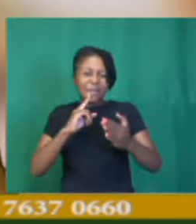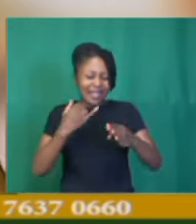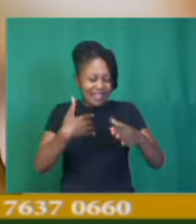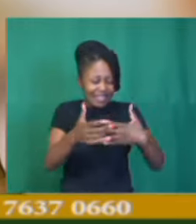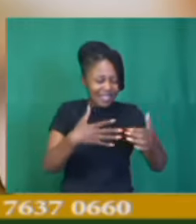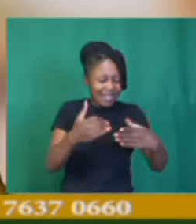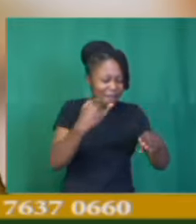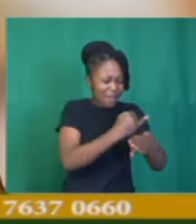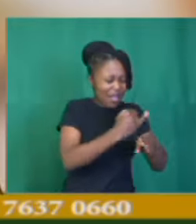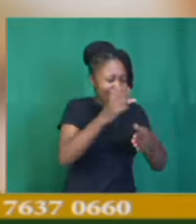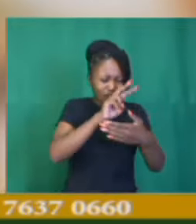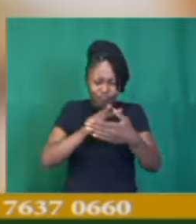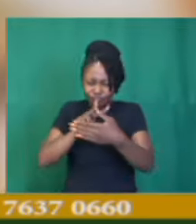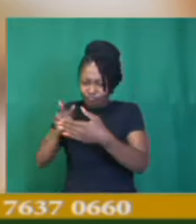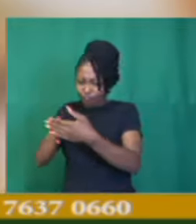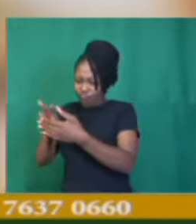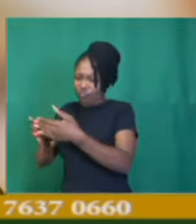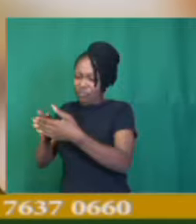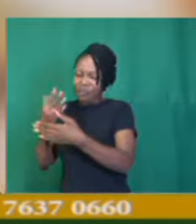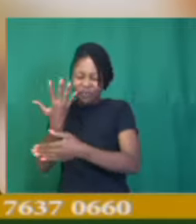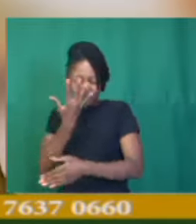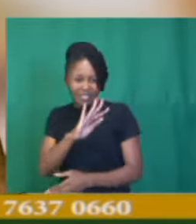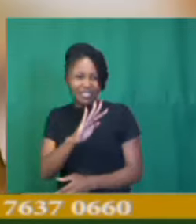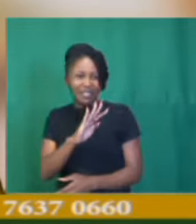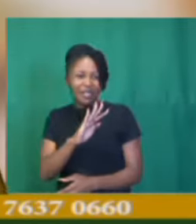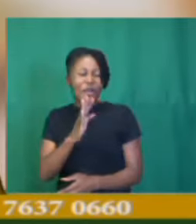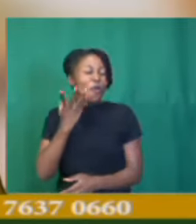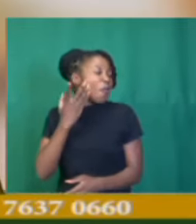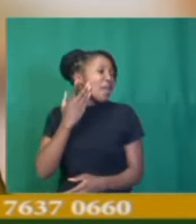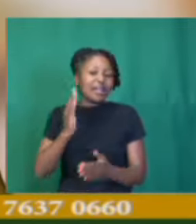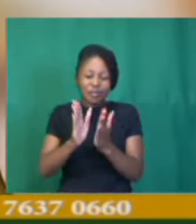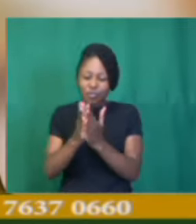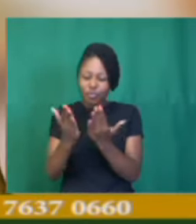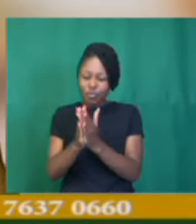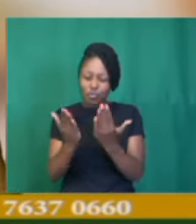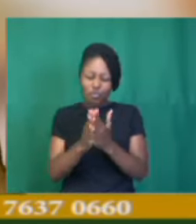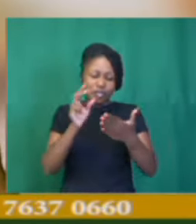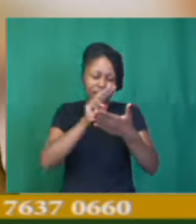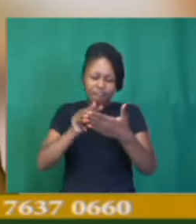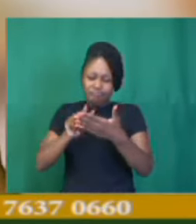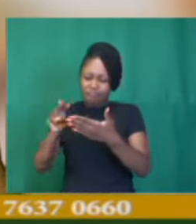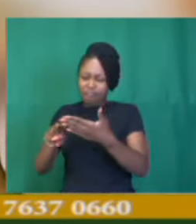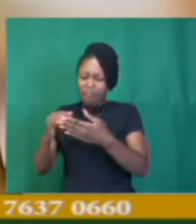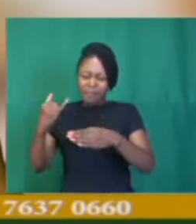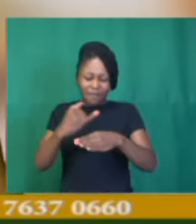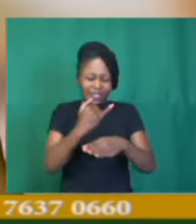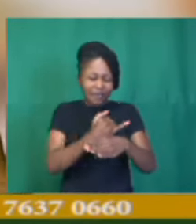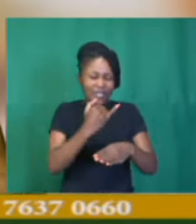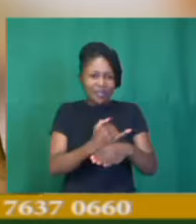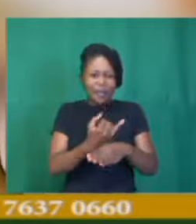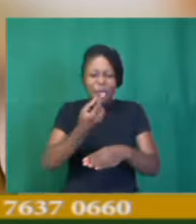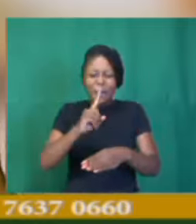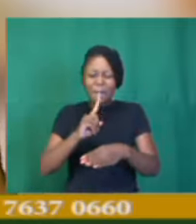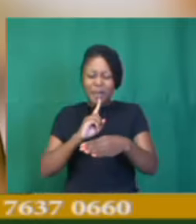given. But it means that when you skim through the text, you read everything fast, but